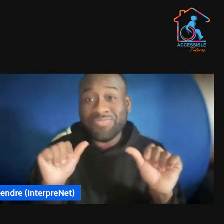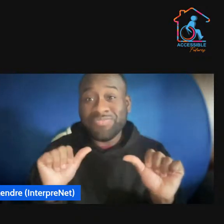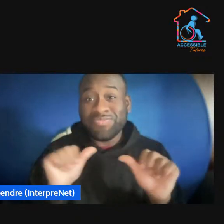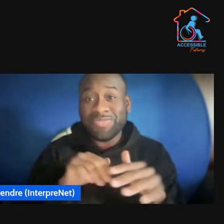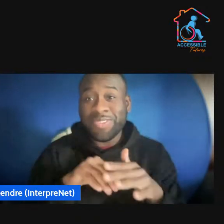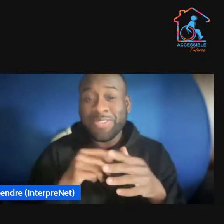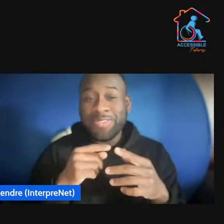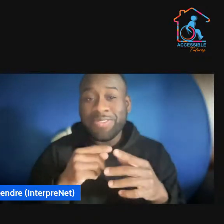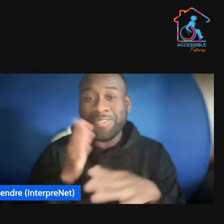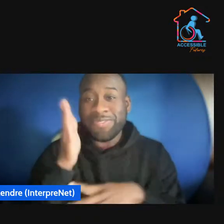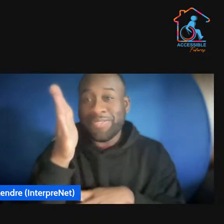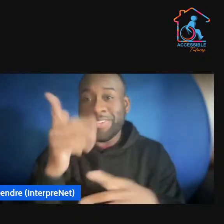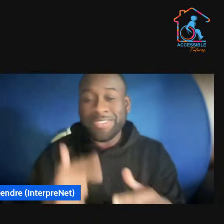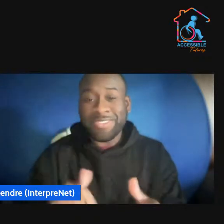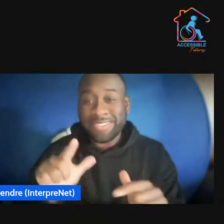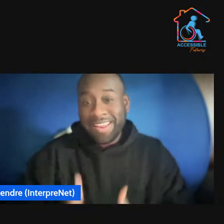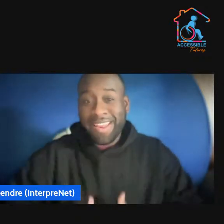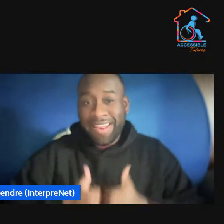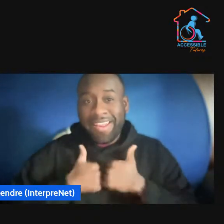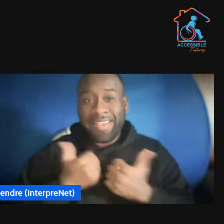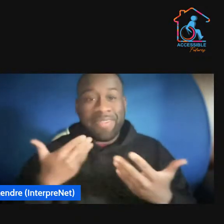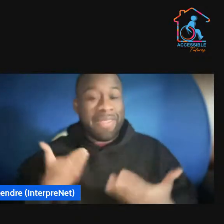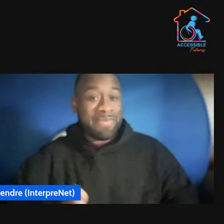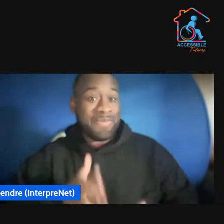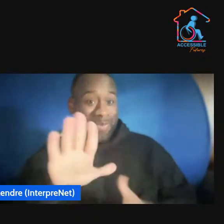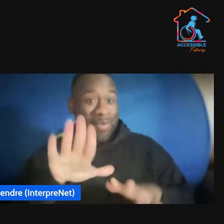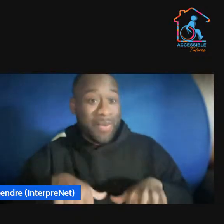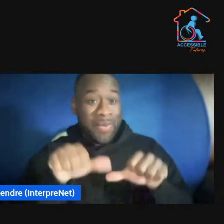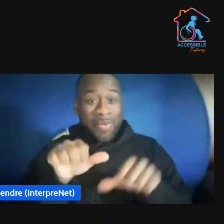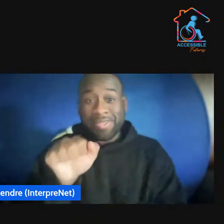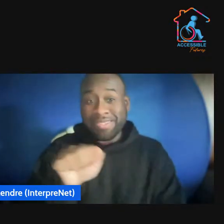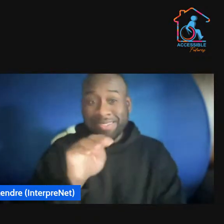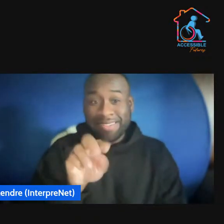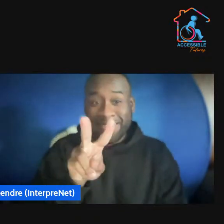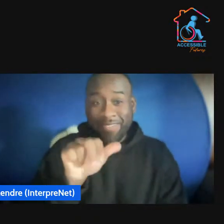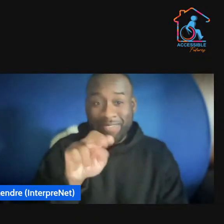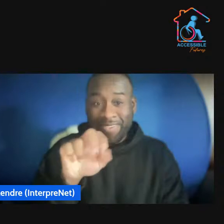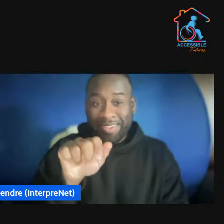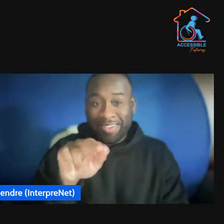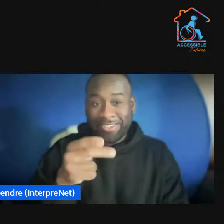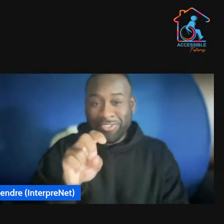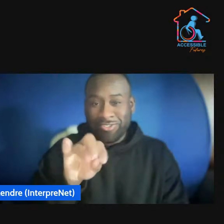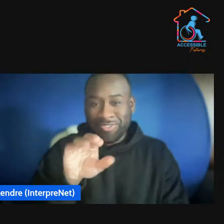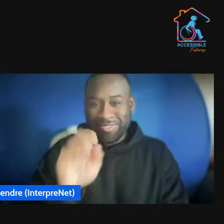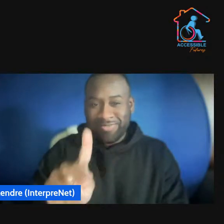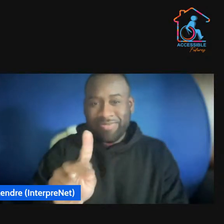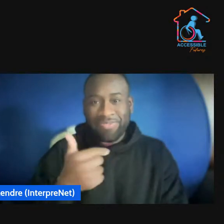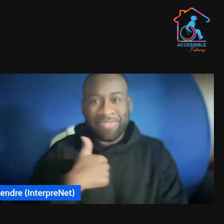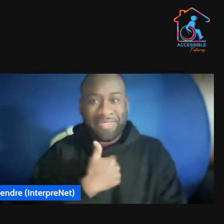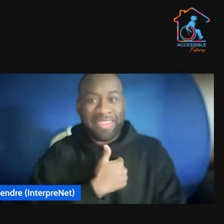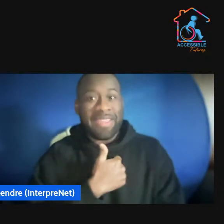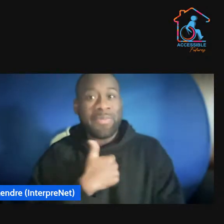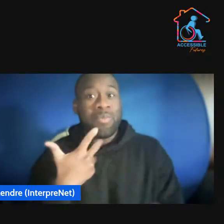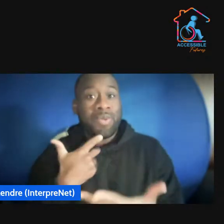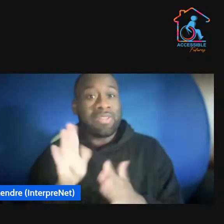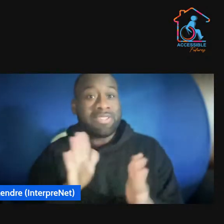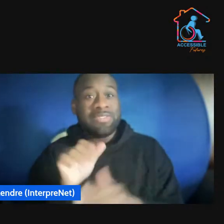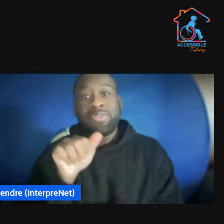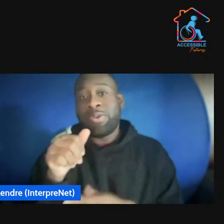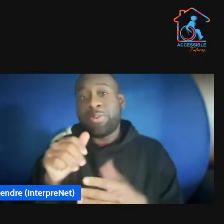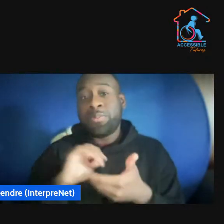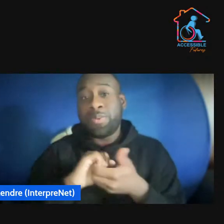your host, Samantha Van Scoik. I am the Vice President of Strategic Partnerships for